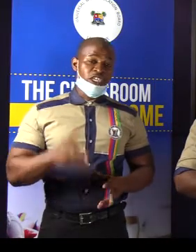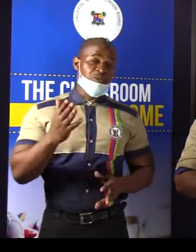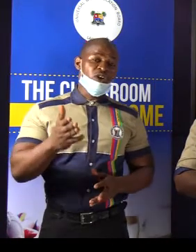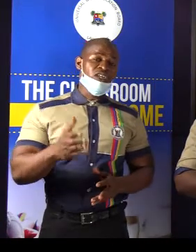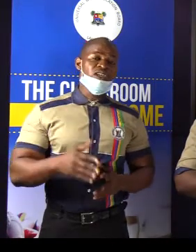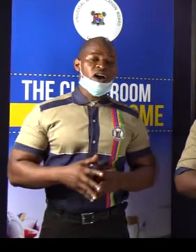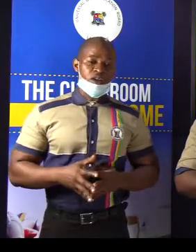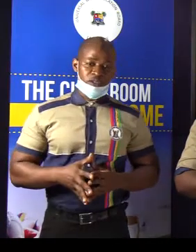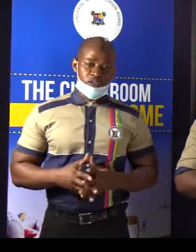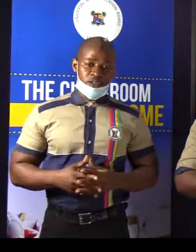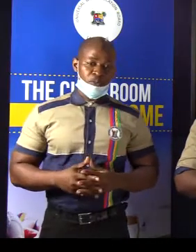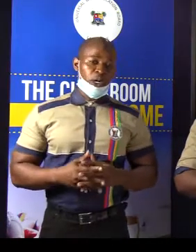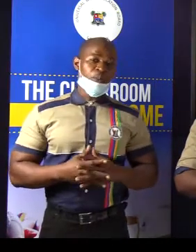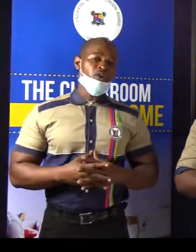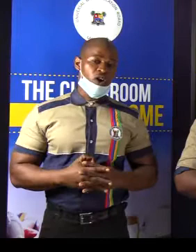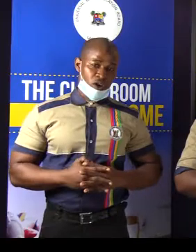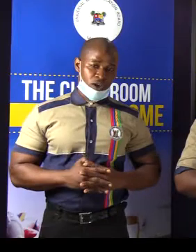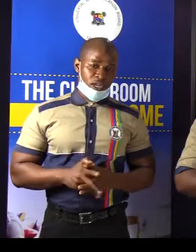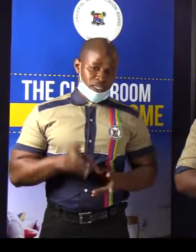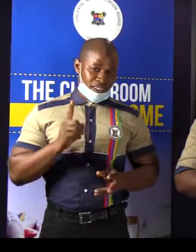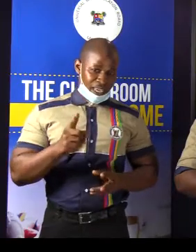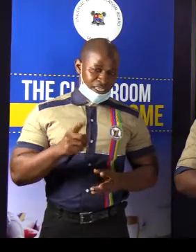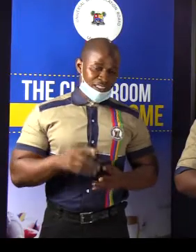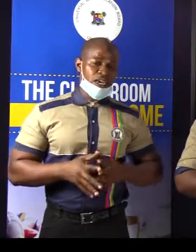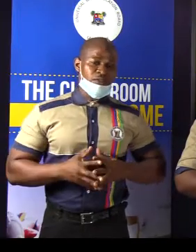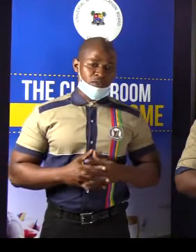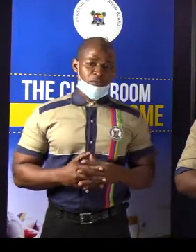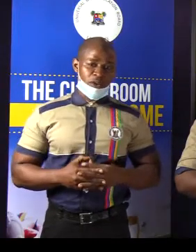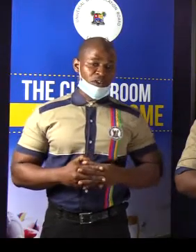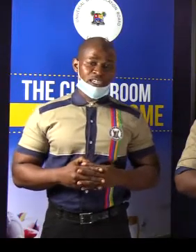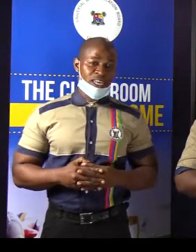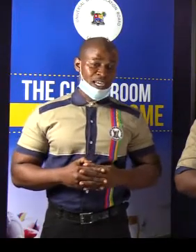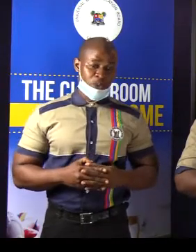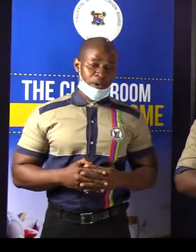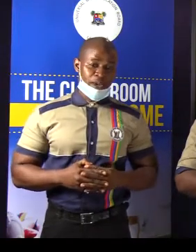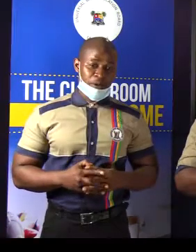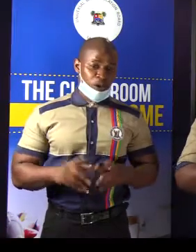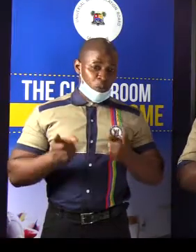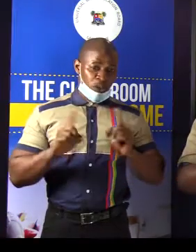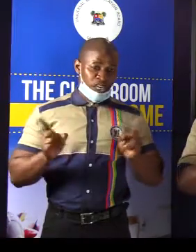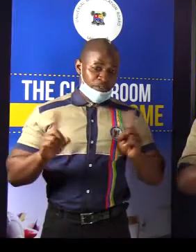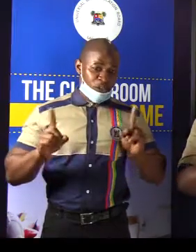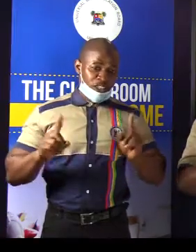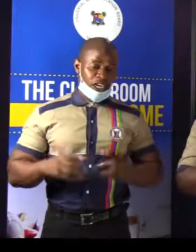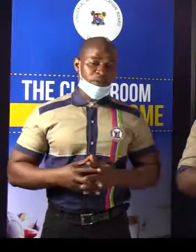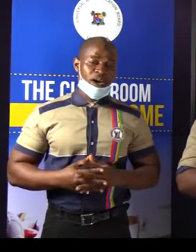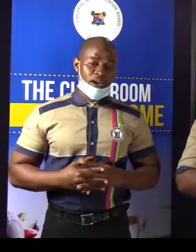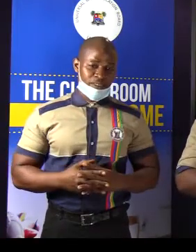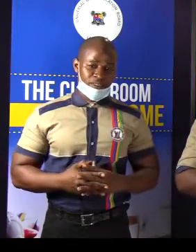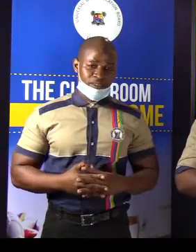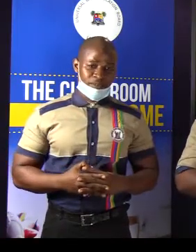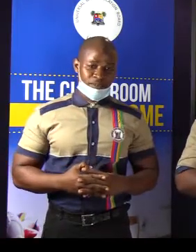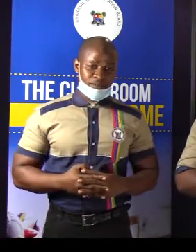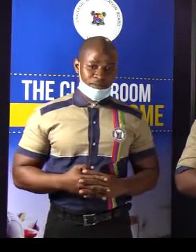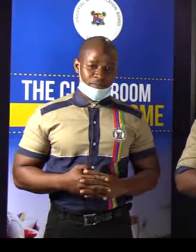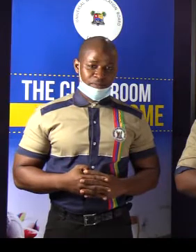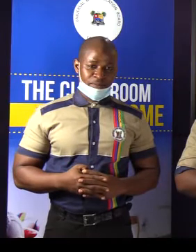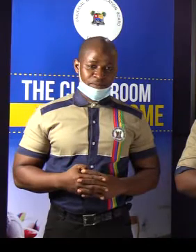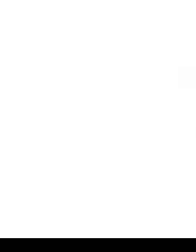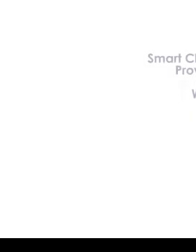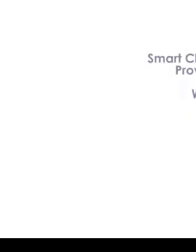regularly. keep studying hard, but above all, Stay safe. because at LASUBEB, We leave no child behind.